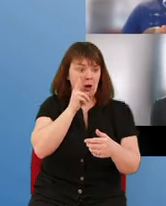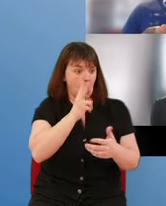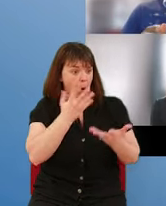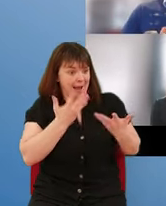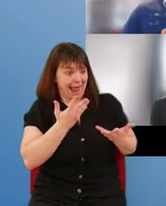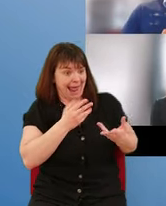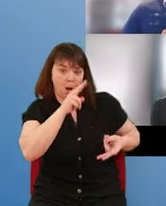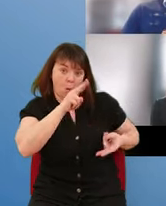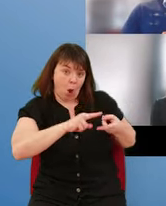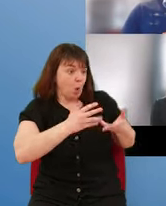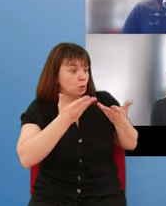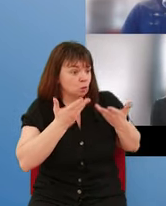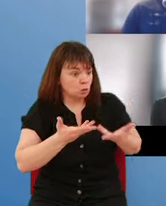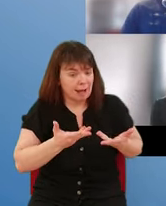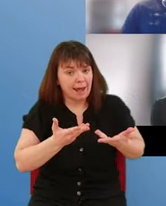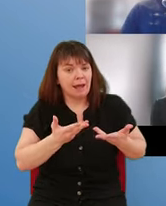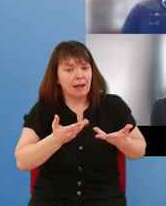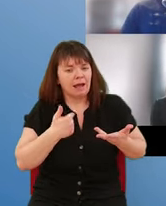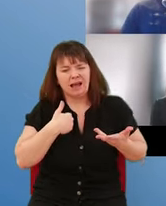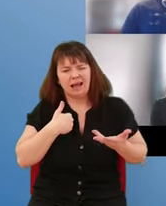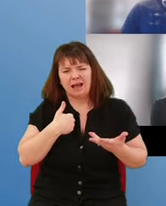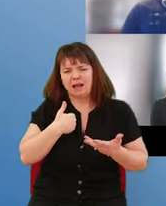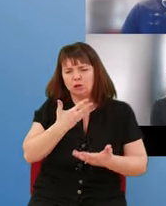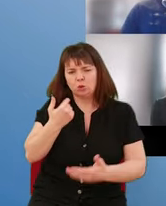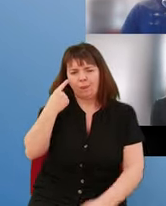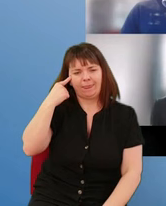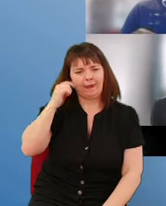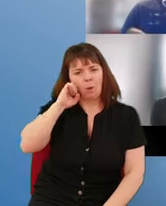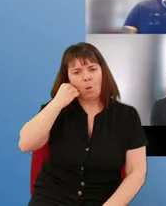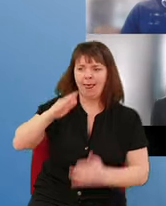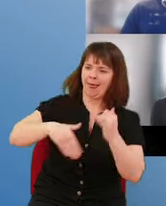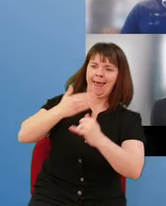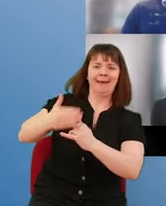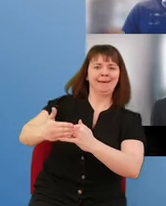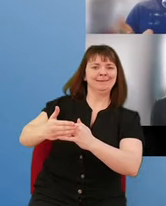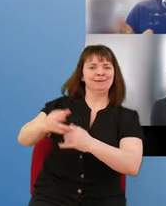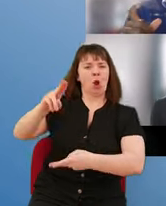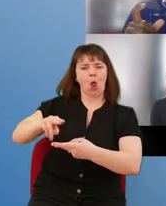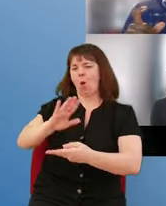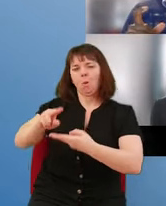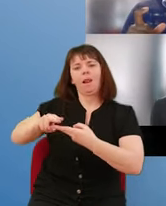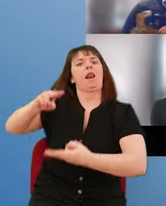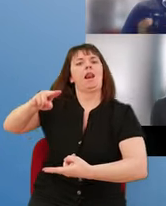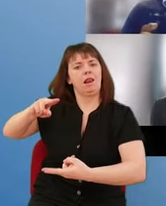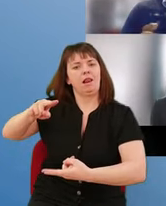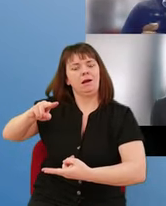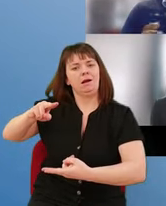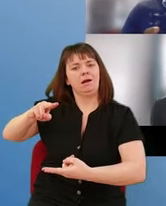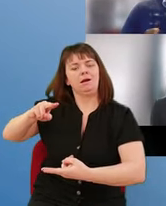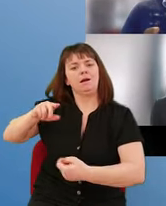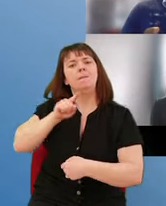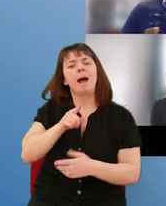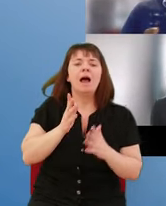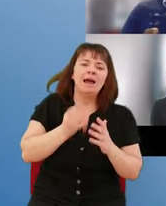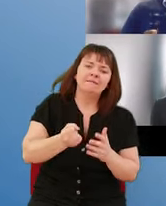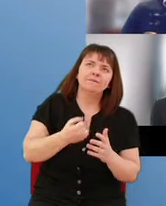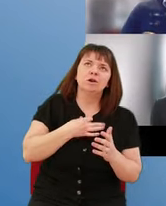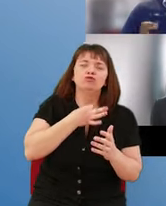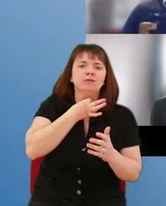think we have a risk that with the booster program, the vaccination program, the resources were